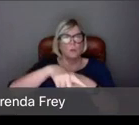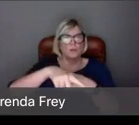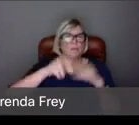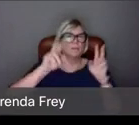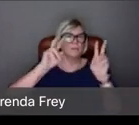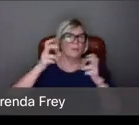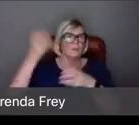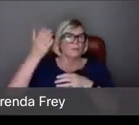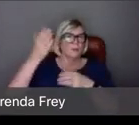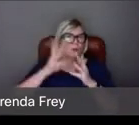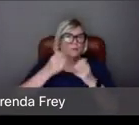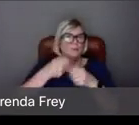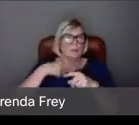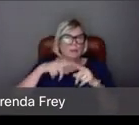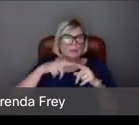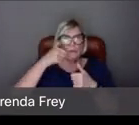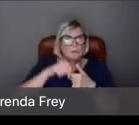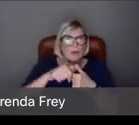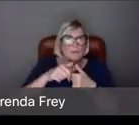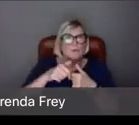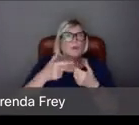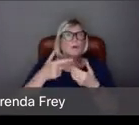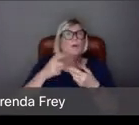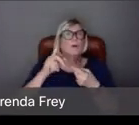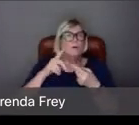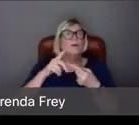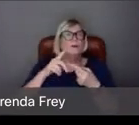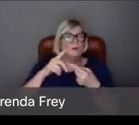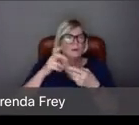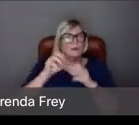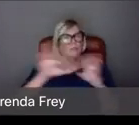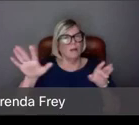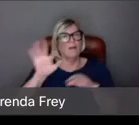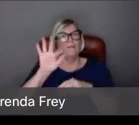I can't remember whether it was Friday or Saturday, but we put out the flyer. And then, of course,